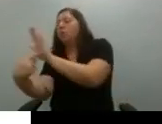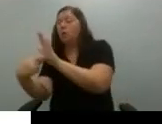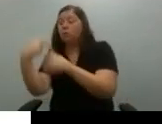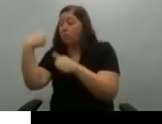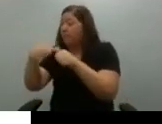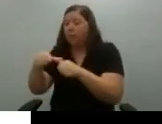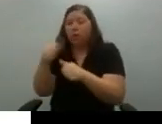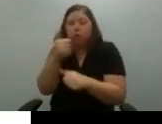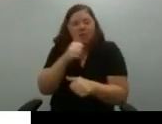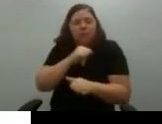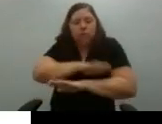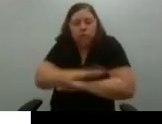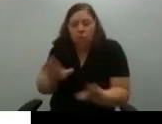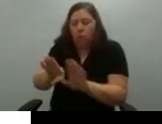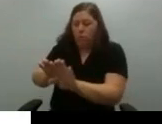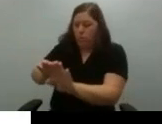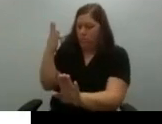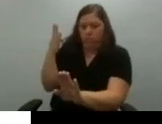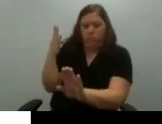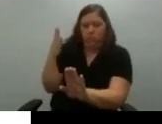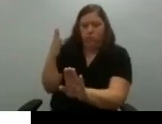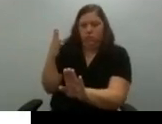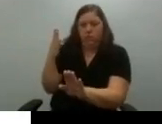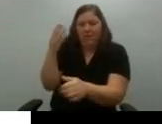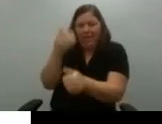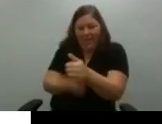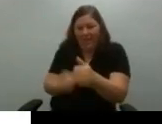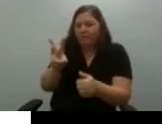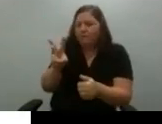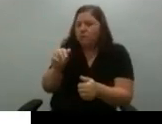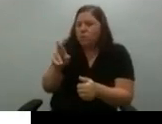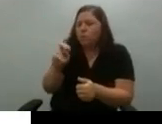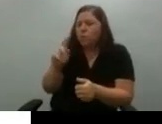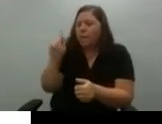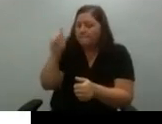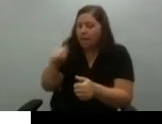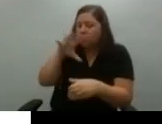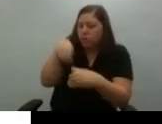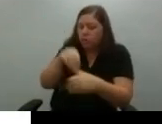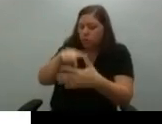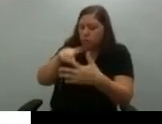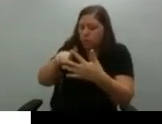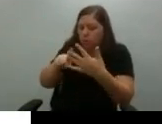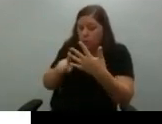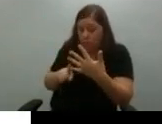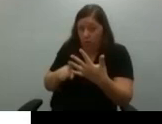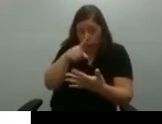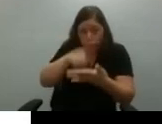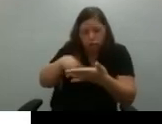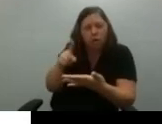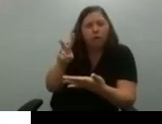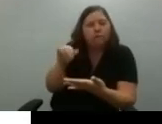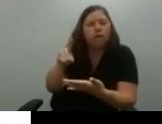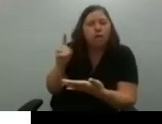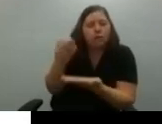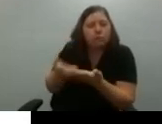door. Read the warrant carefully. Each warrant must contain certain information in order to be valid. So that includes,